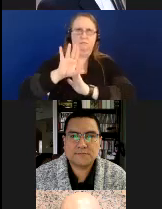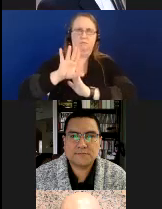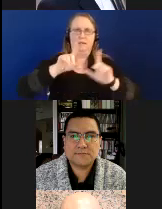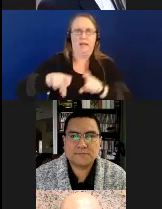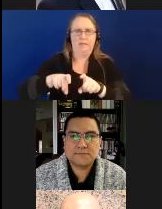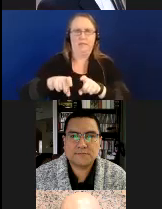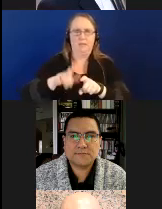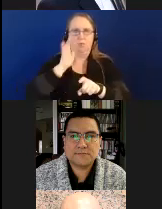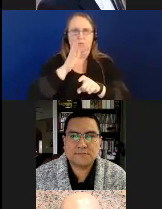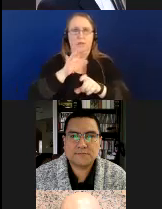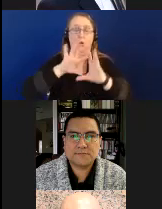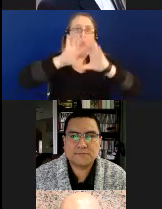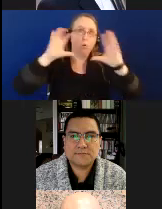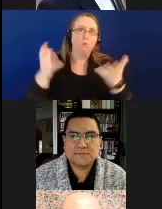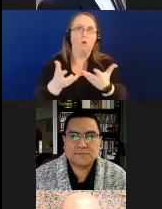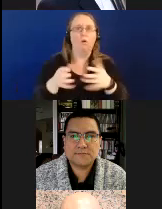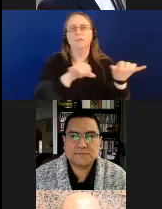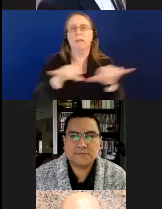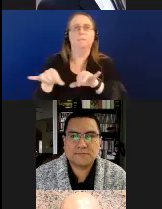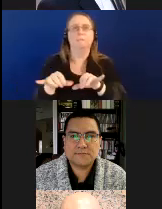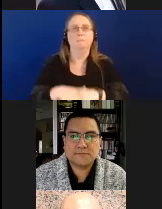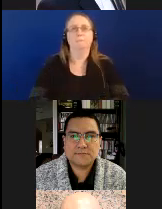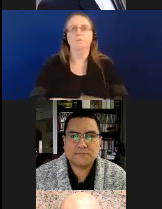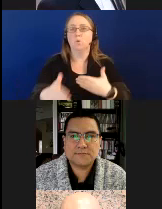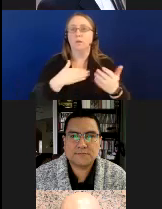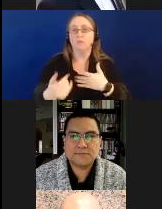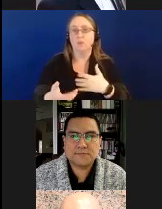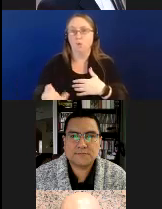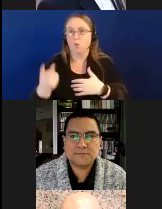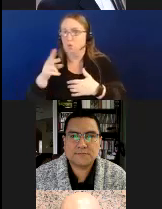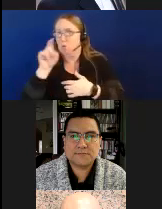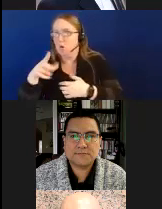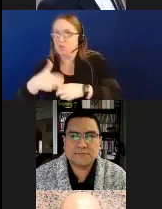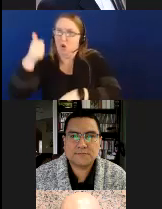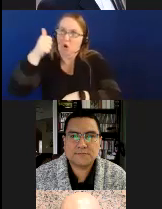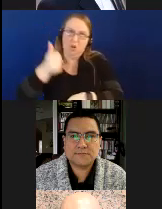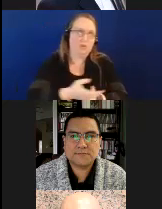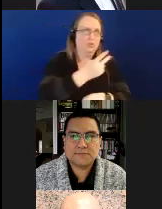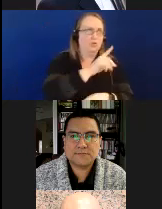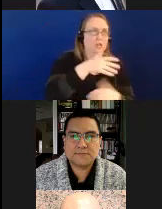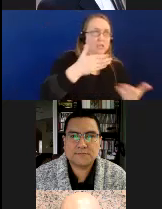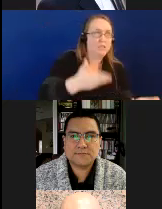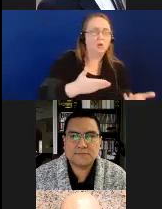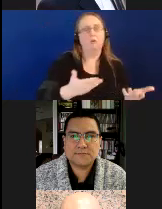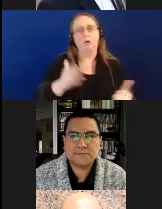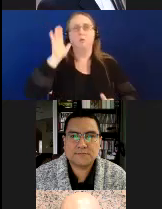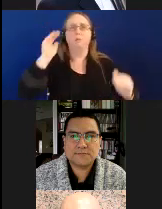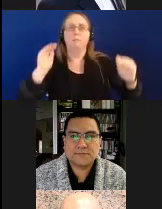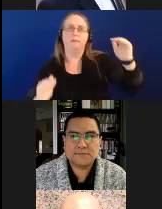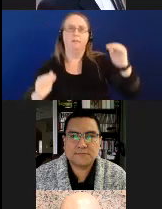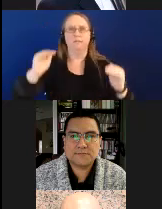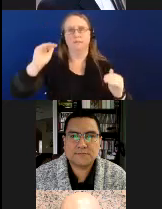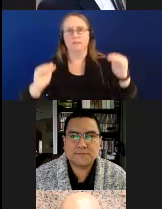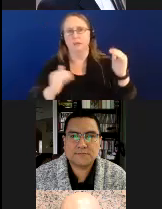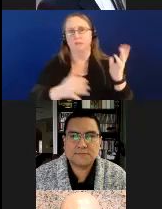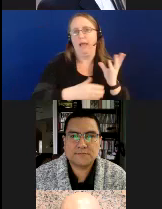year. Right? So even though we might have 2 questions over here that are slightly harder than 2 questions over here, we balance it out by adding